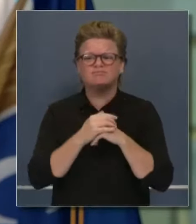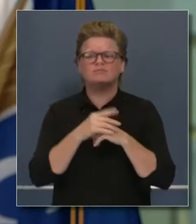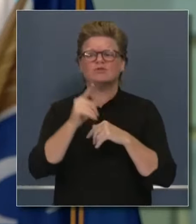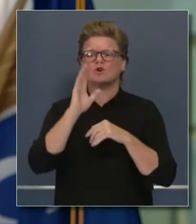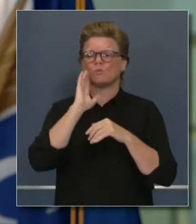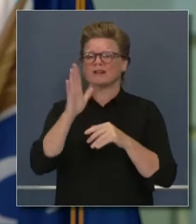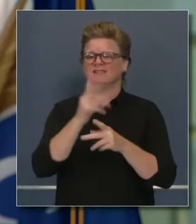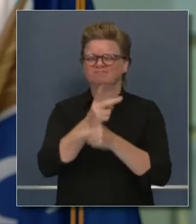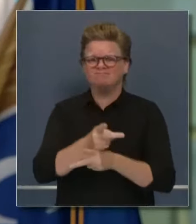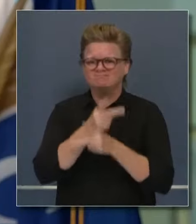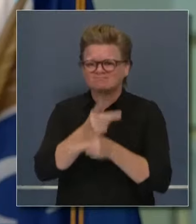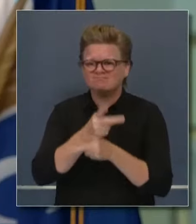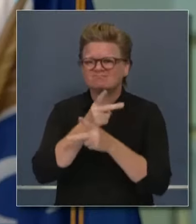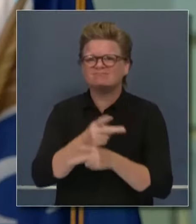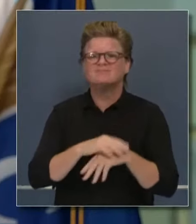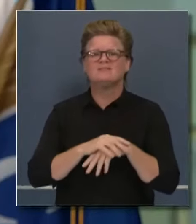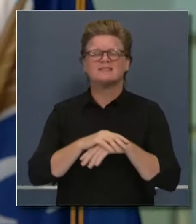be, I think,